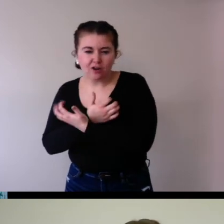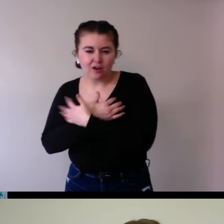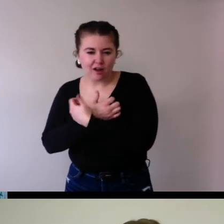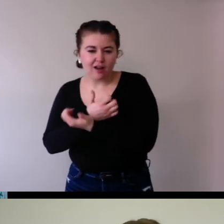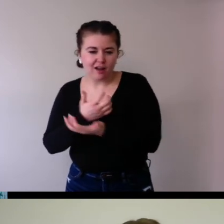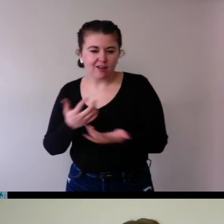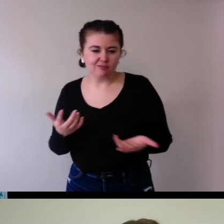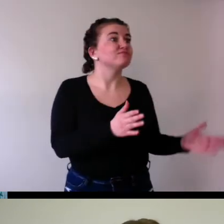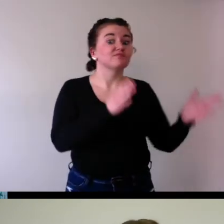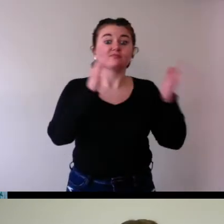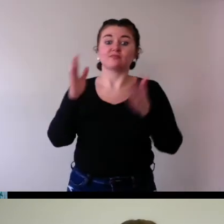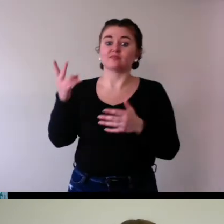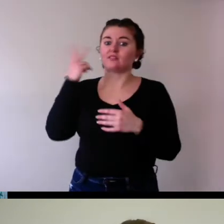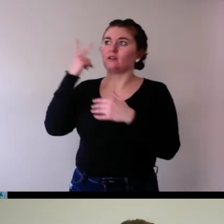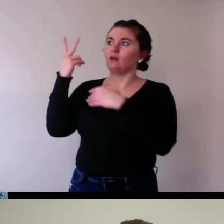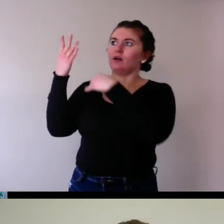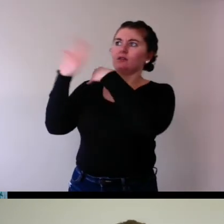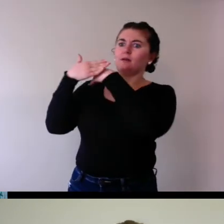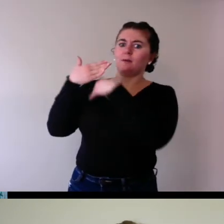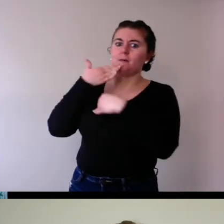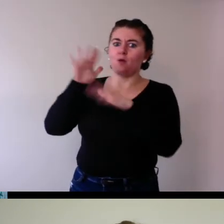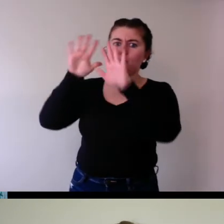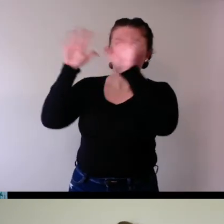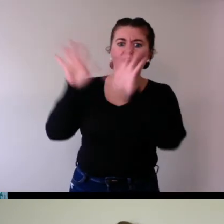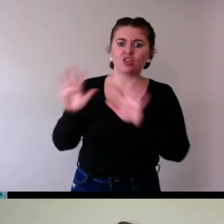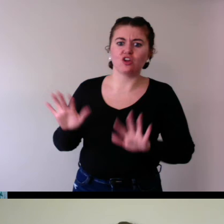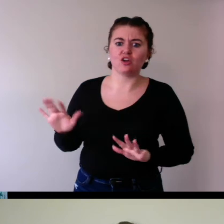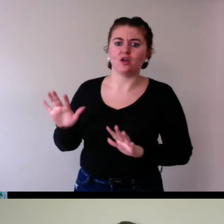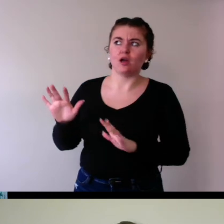Or a weather report.